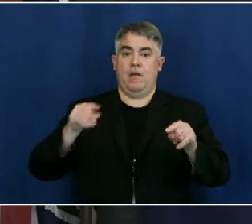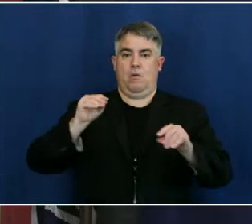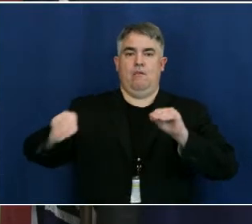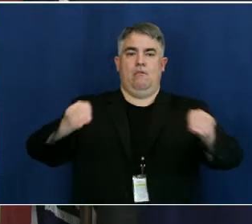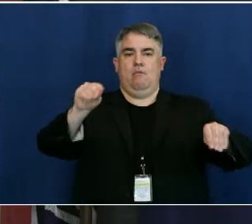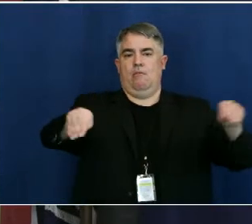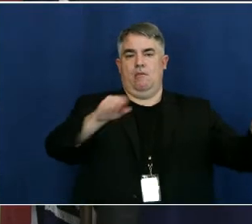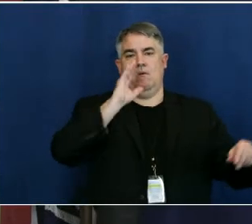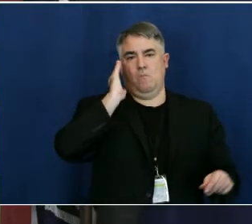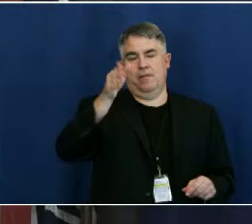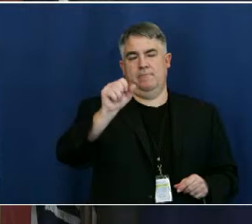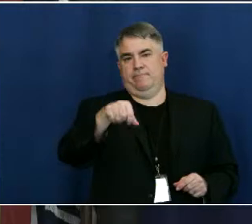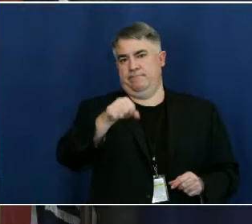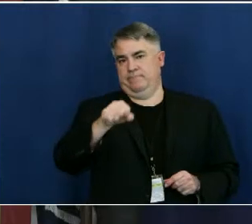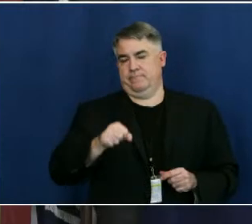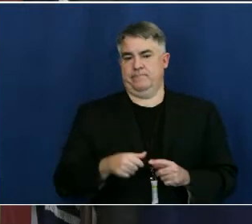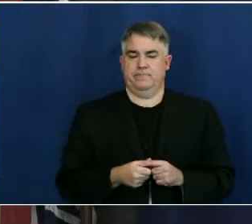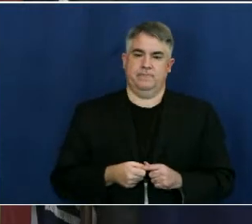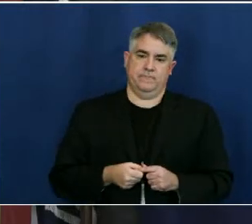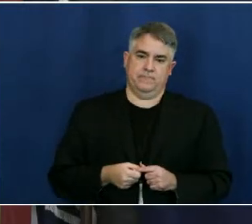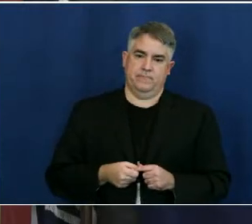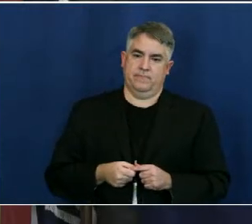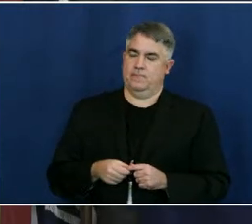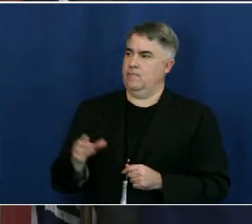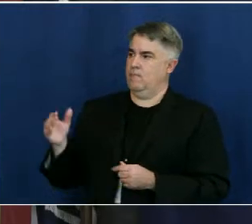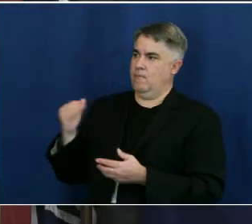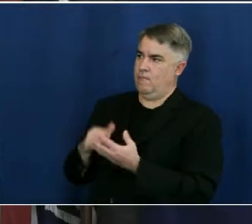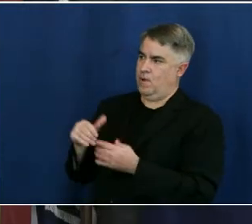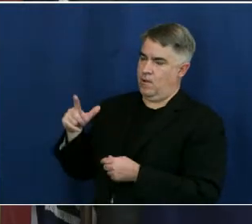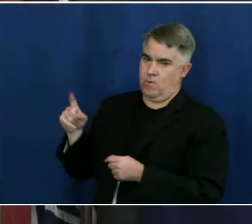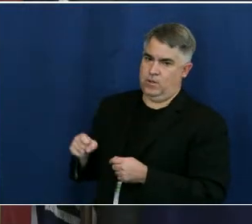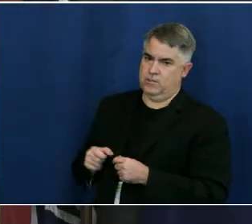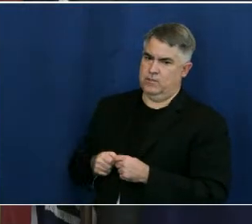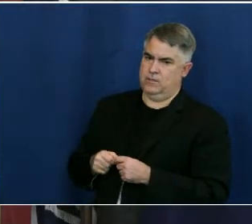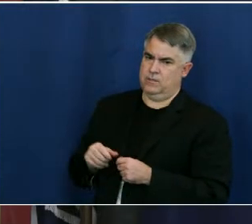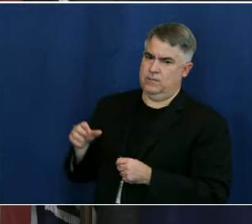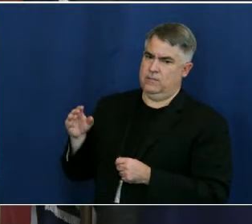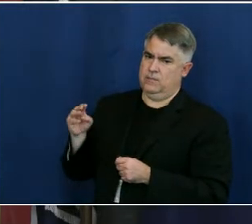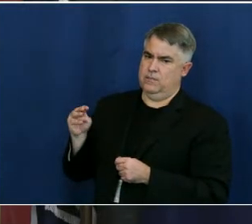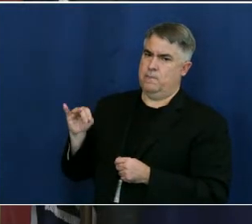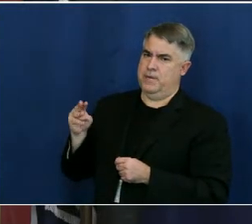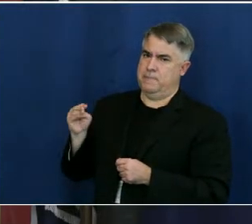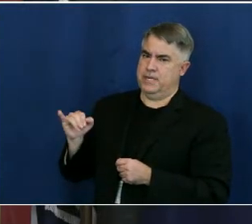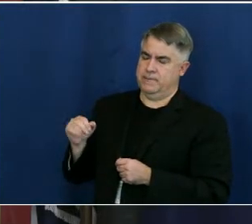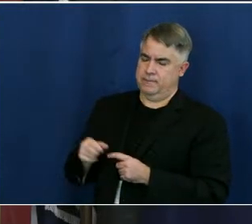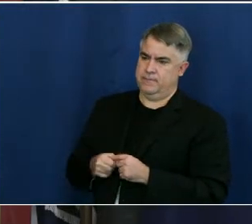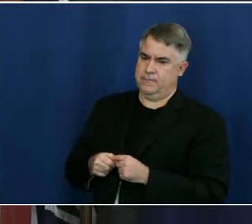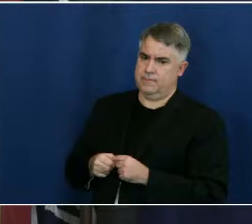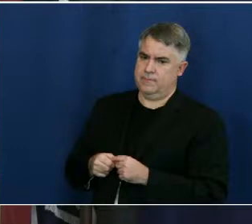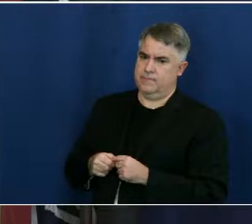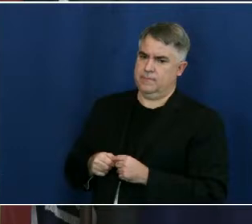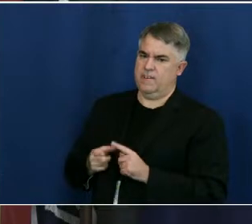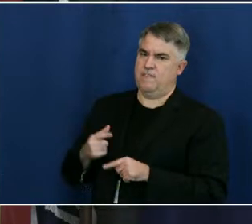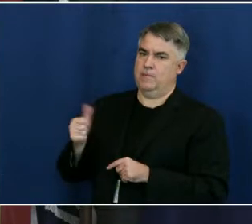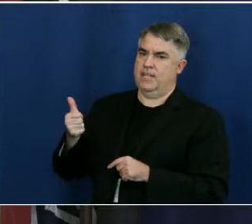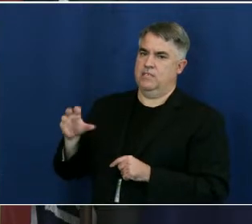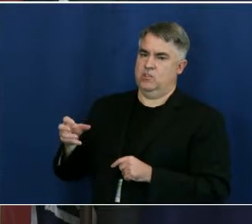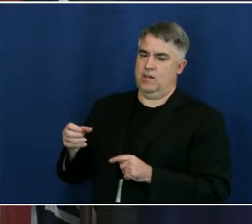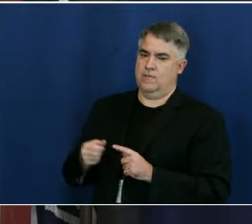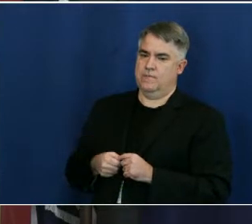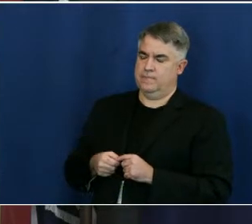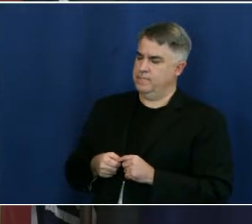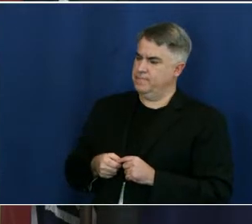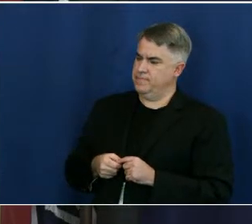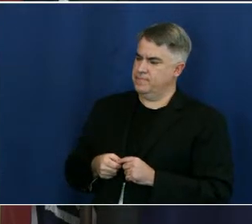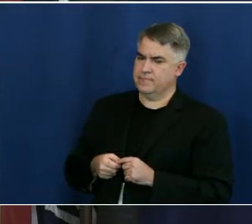those. This question is from Mimi Alcala with 10 News. Once the vaccine supply